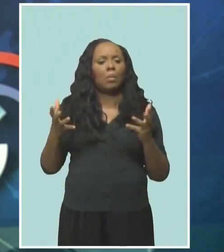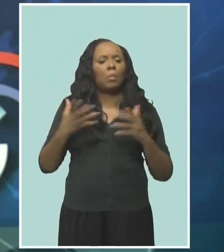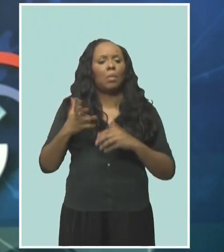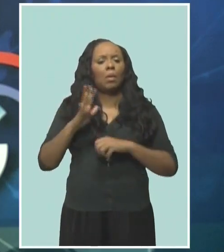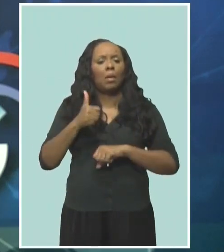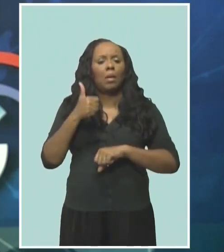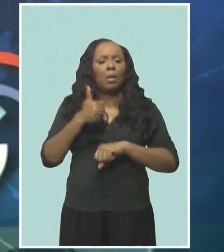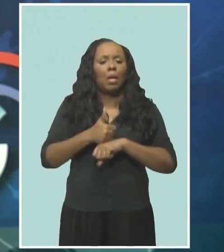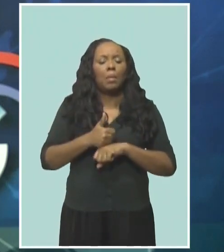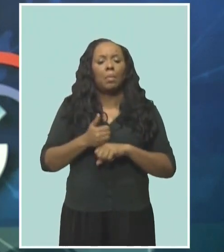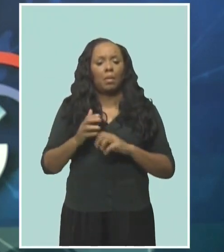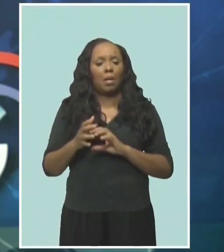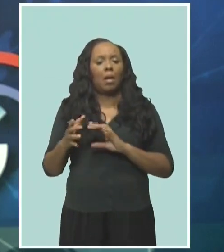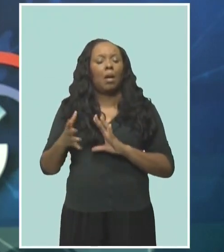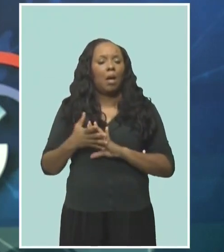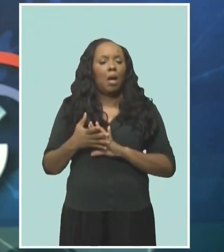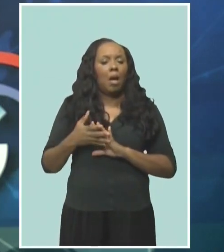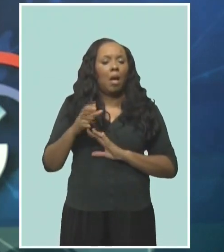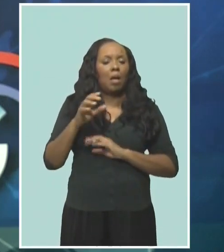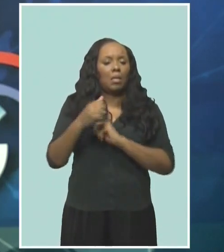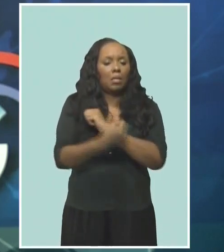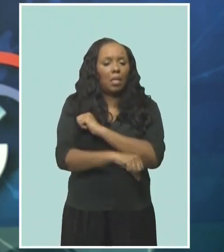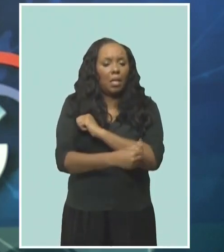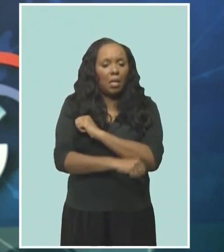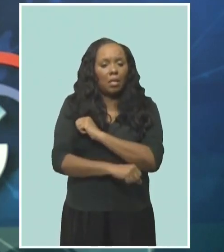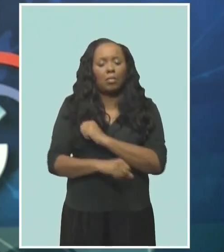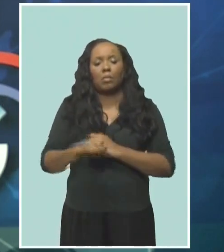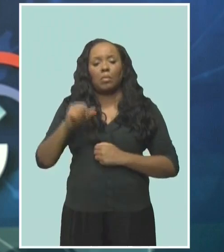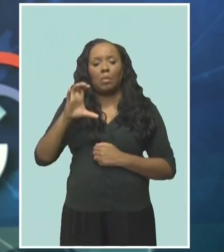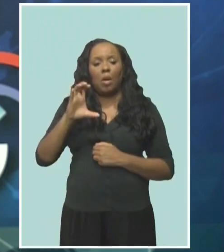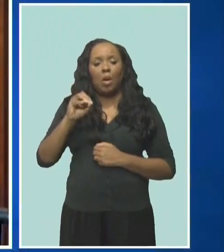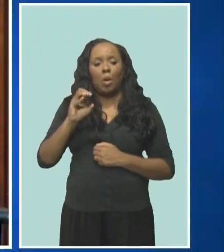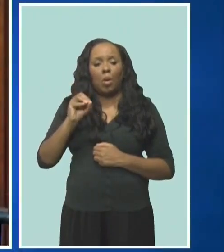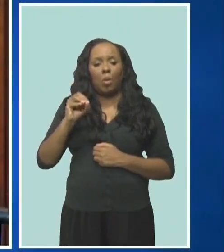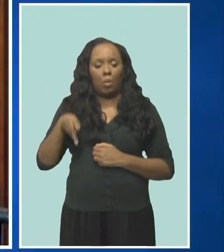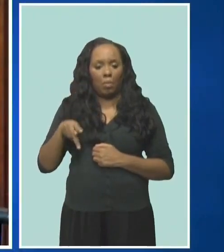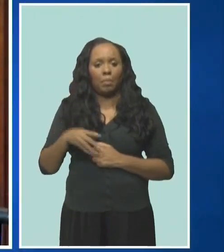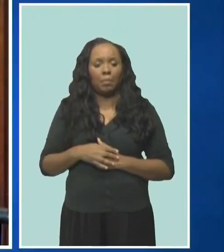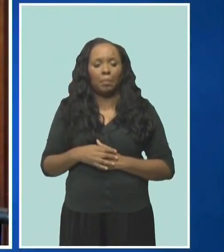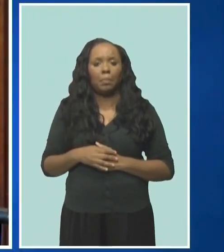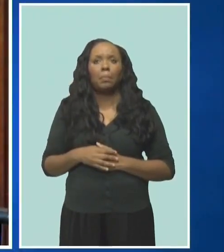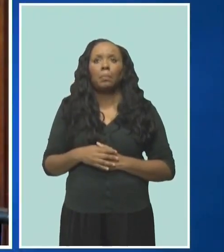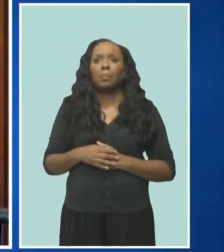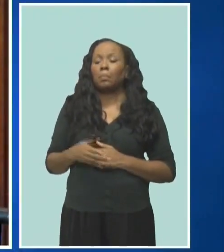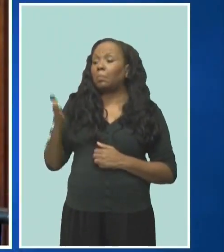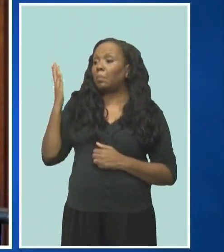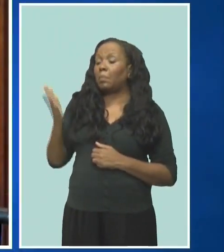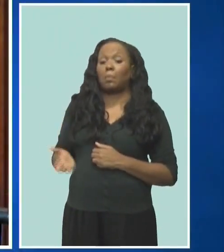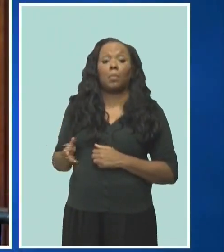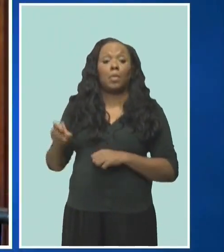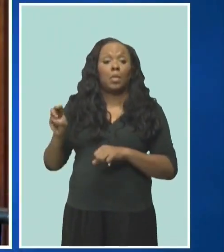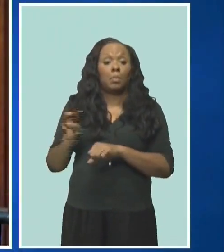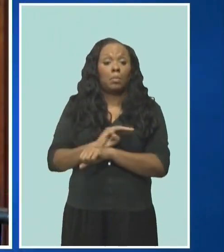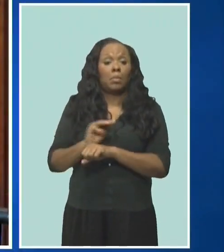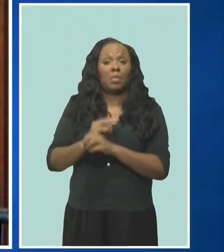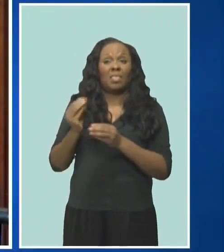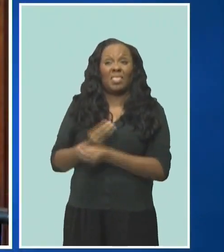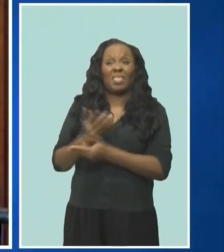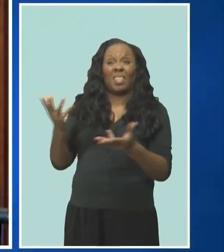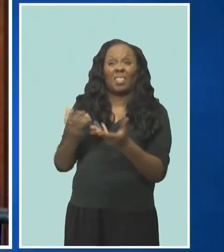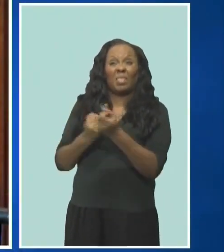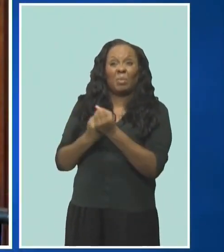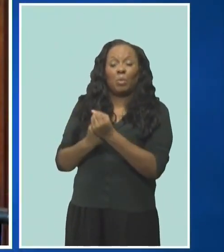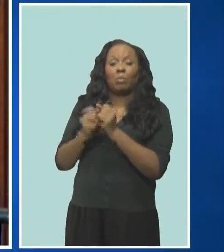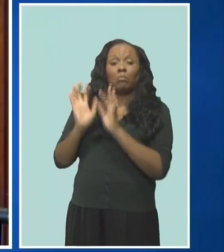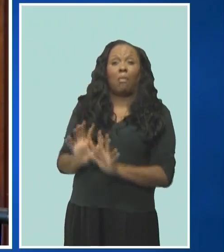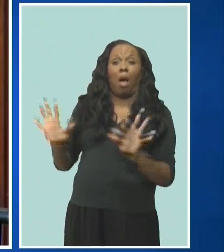commitment to setting up a St. Andrew cooperative. The support that the ministry gives to the farming communities